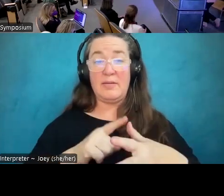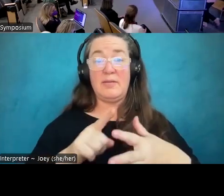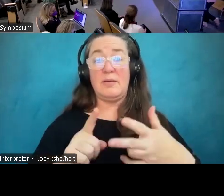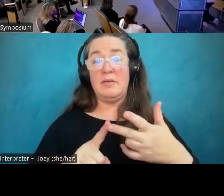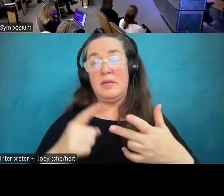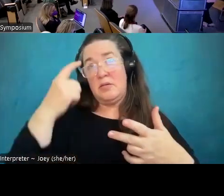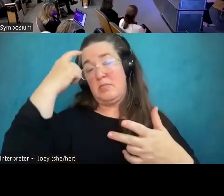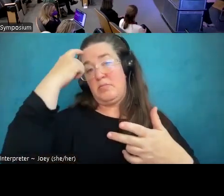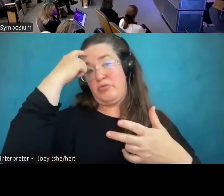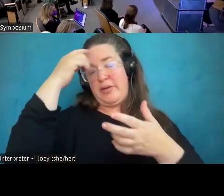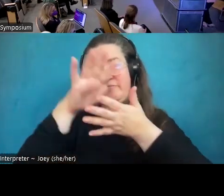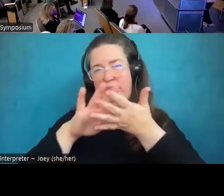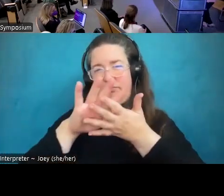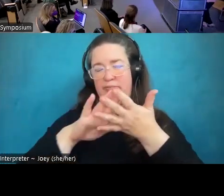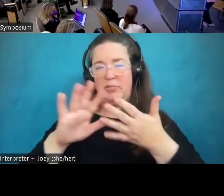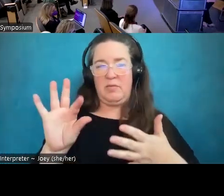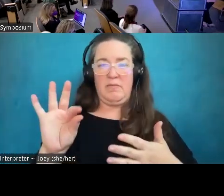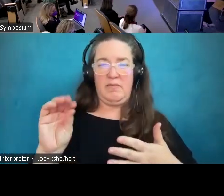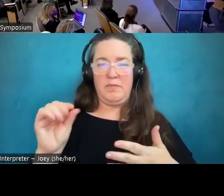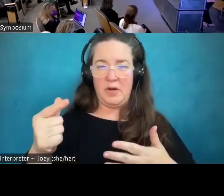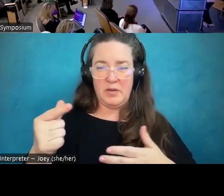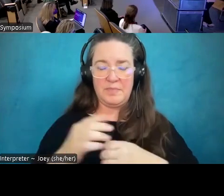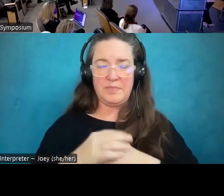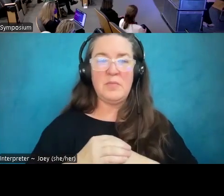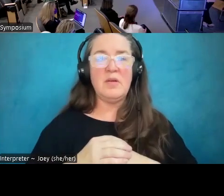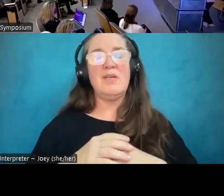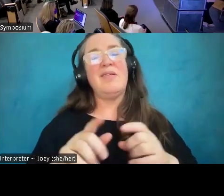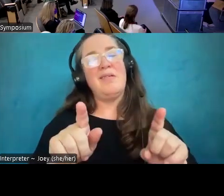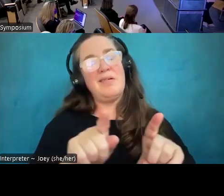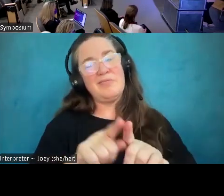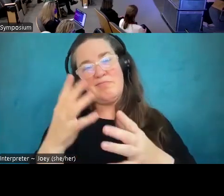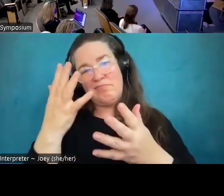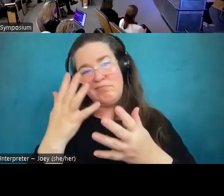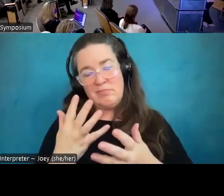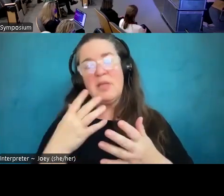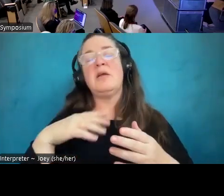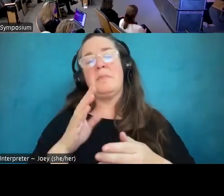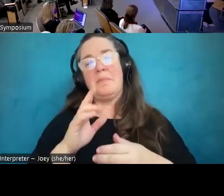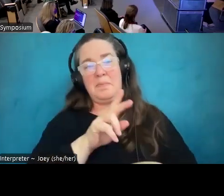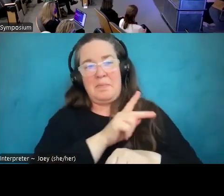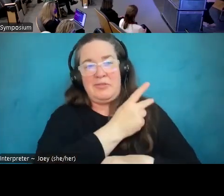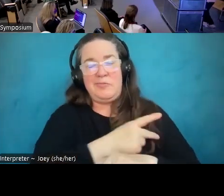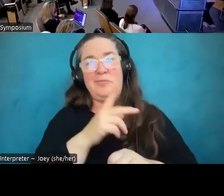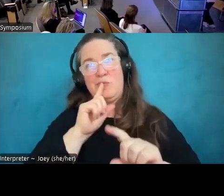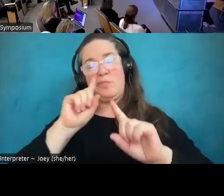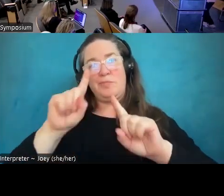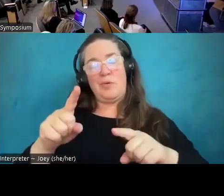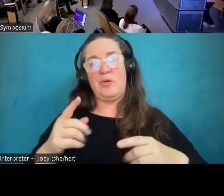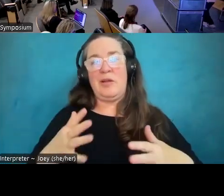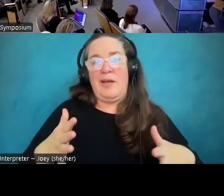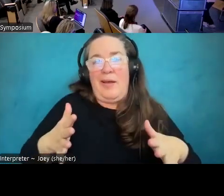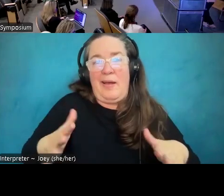Importantly, a lot of patients also report anxiety and depression, whether it's new symptoms of